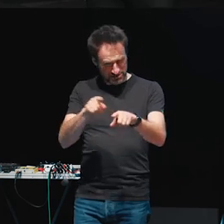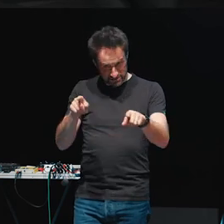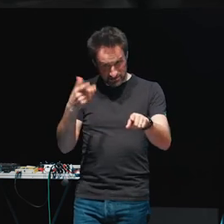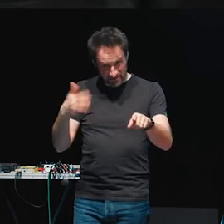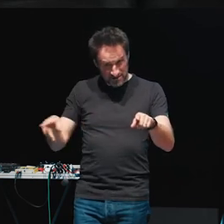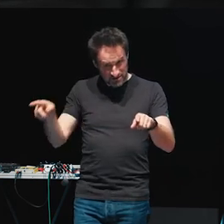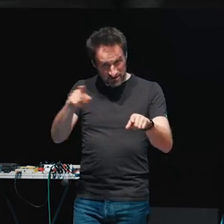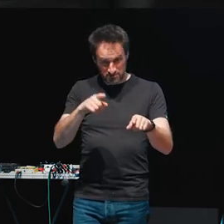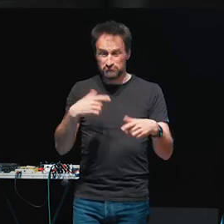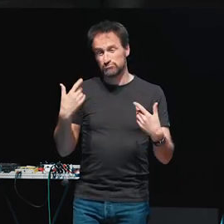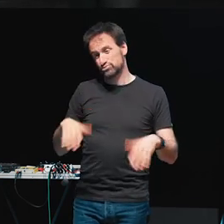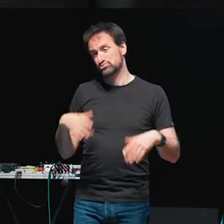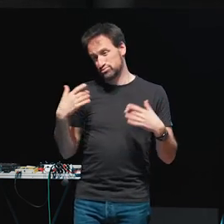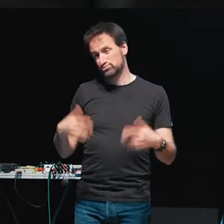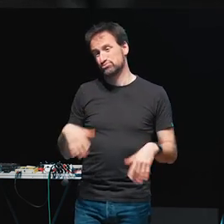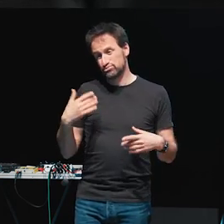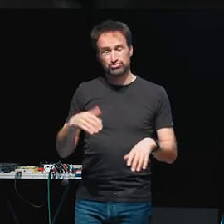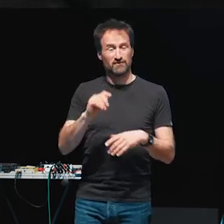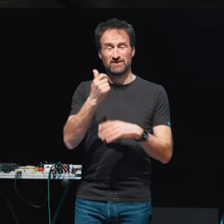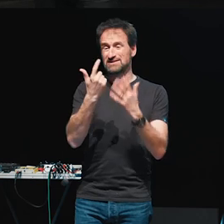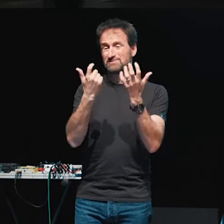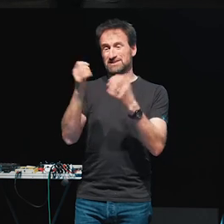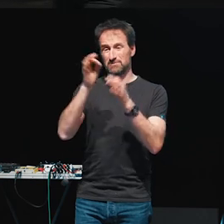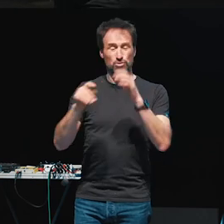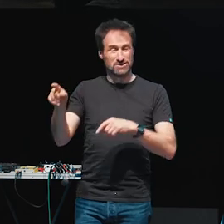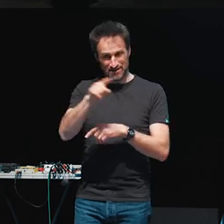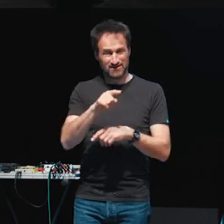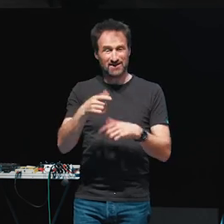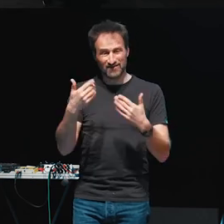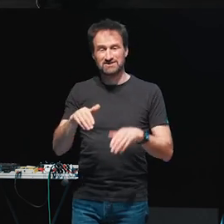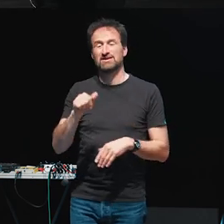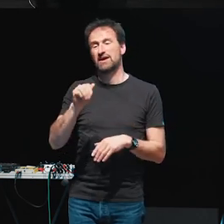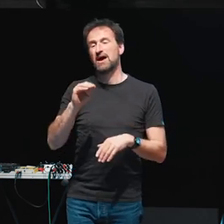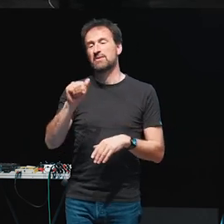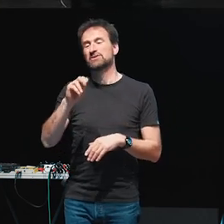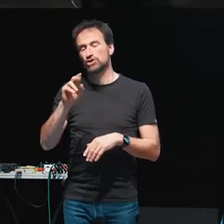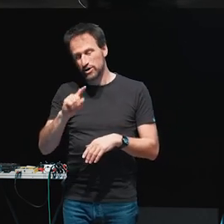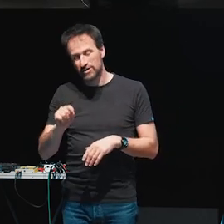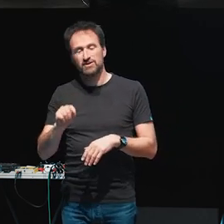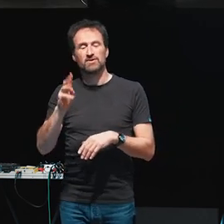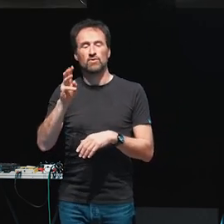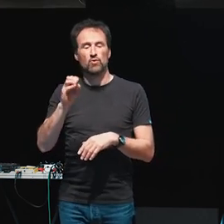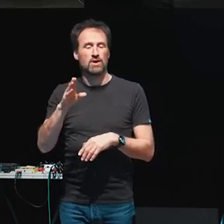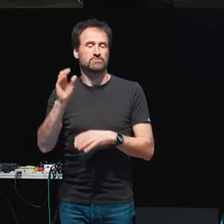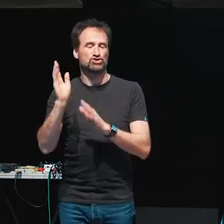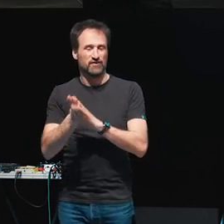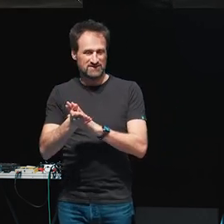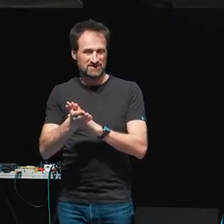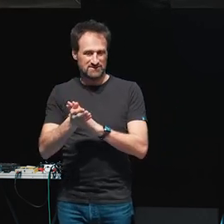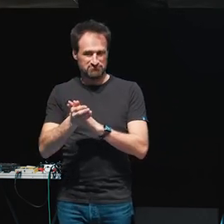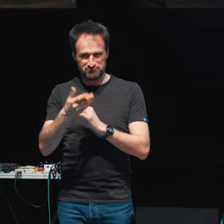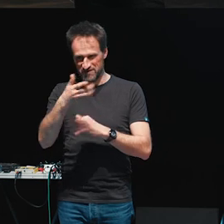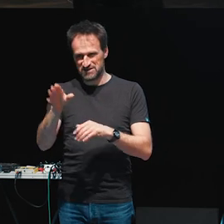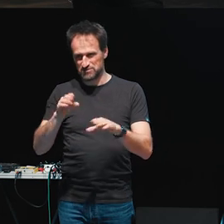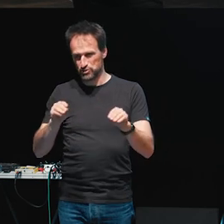That's quite a lot. Almost like 70% of the room has sort of used Amazon Web Services suite of products. And that's